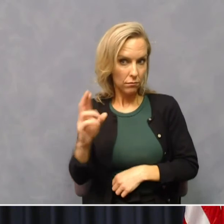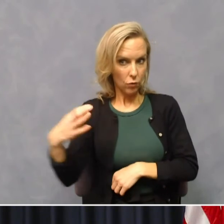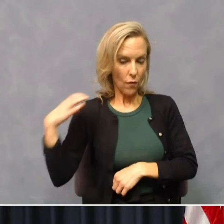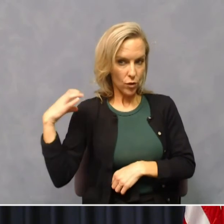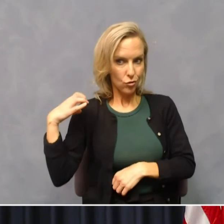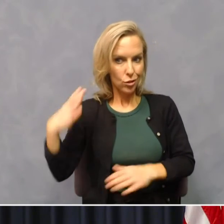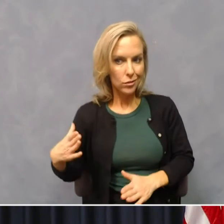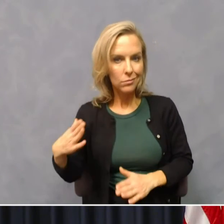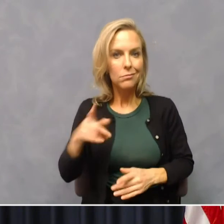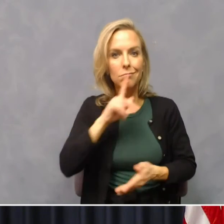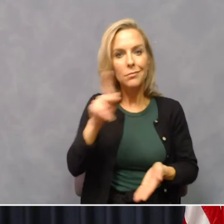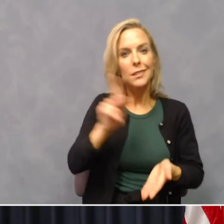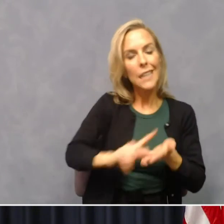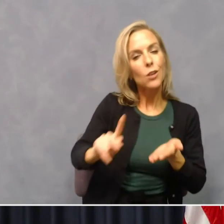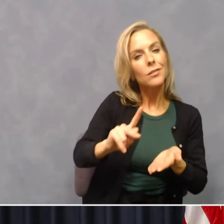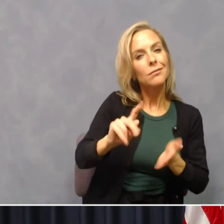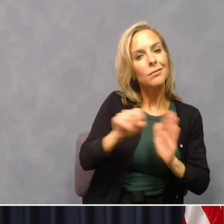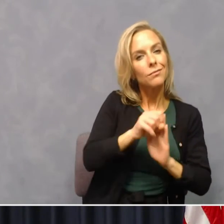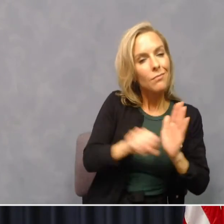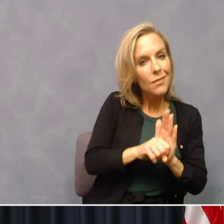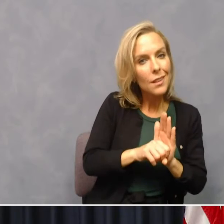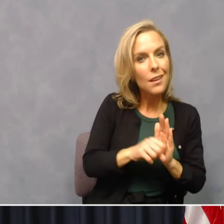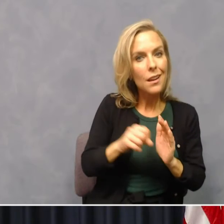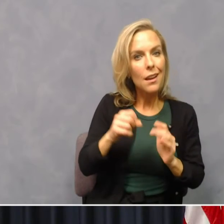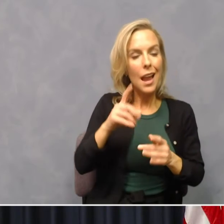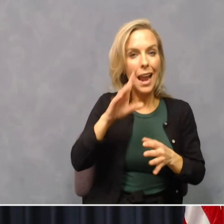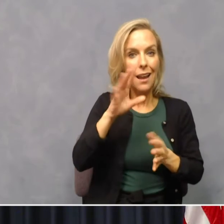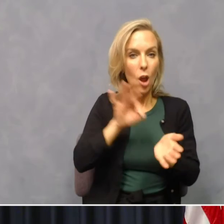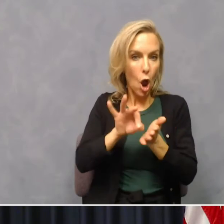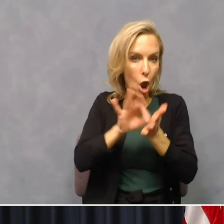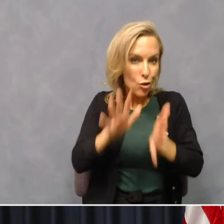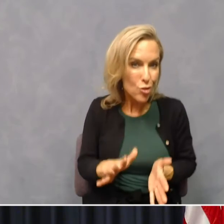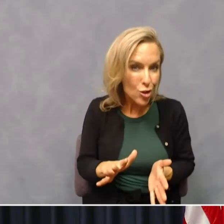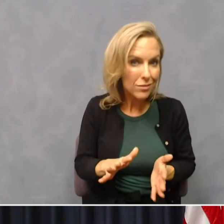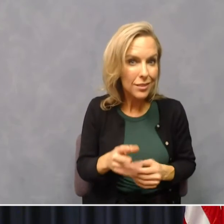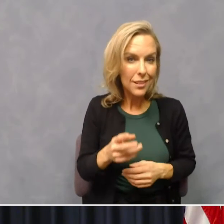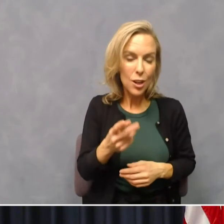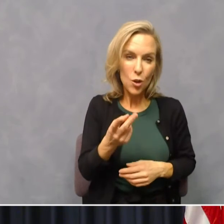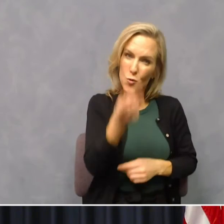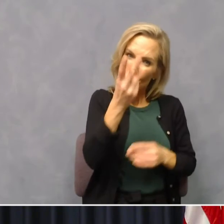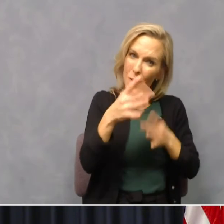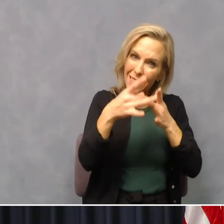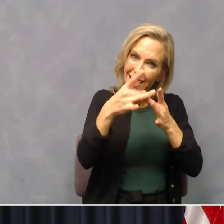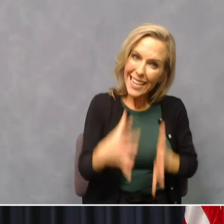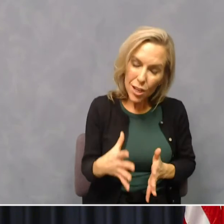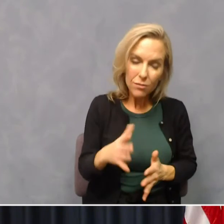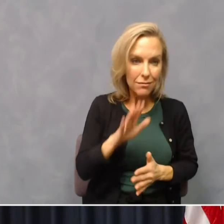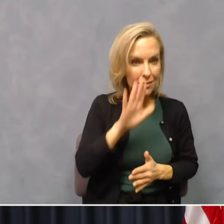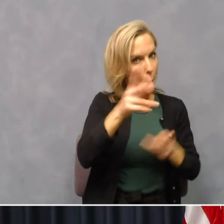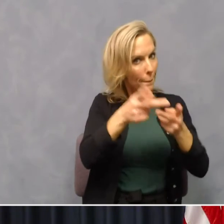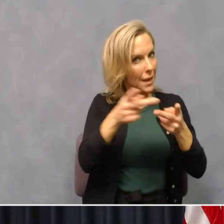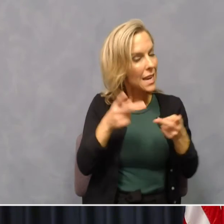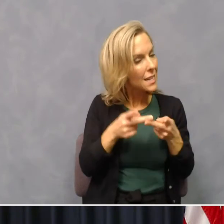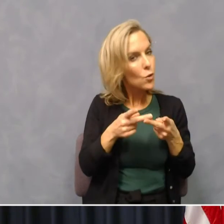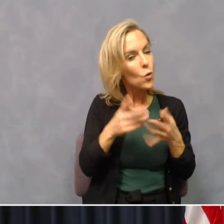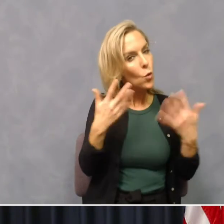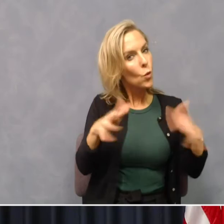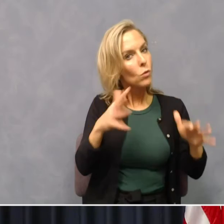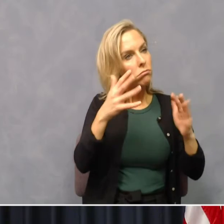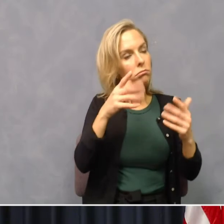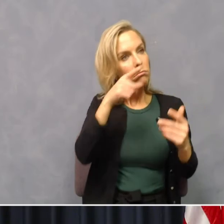Secretary of State and our auditor are 2 leaders. Their positions are enshrined in the